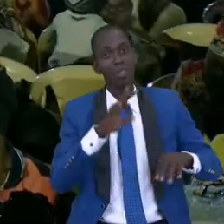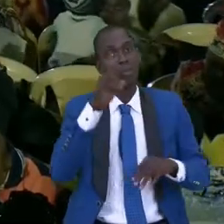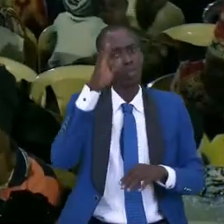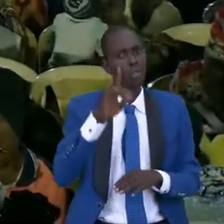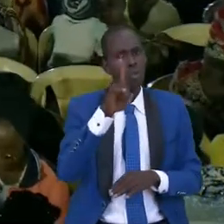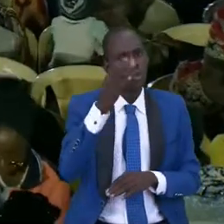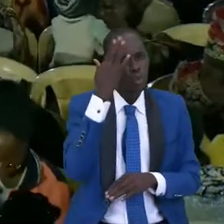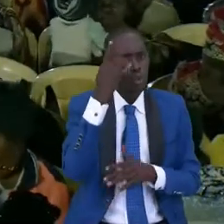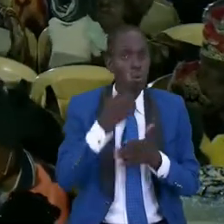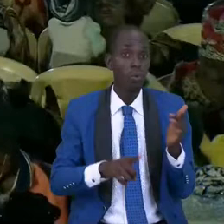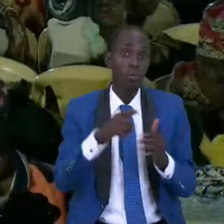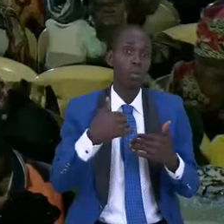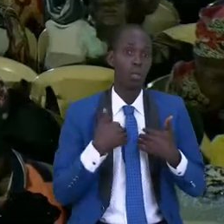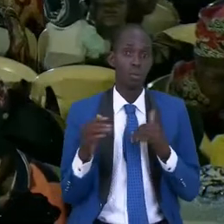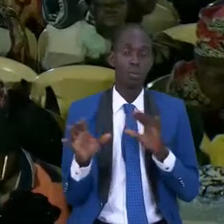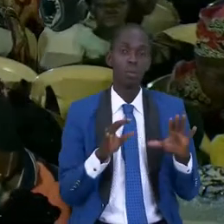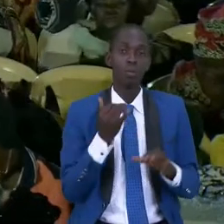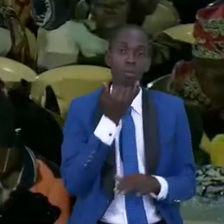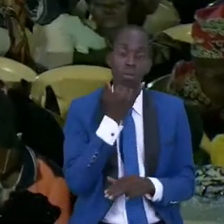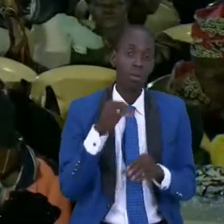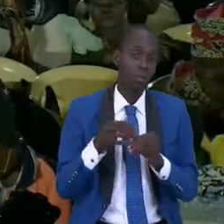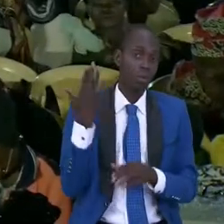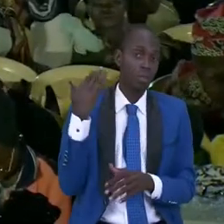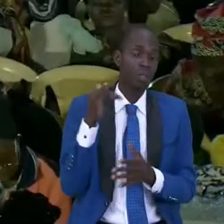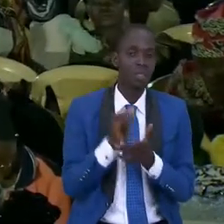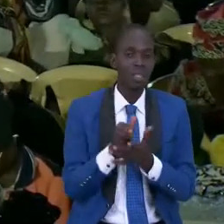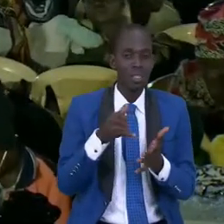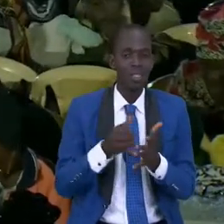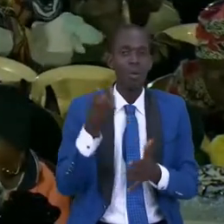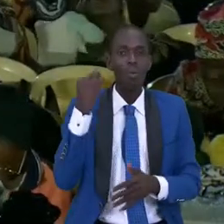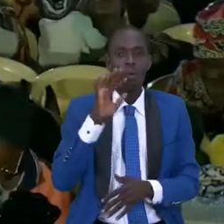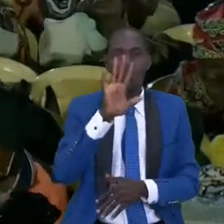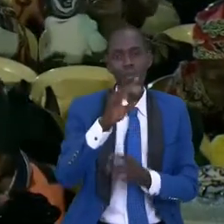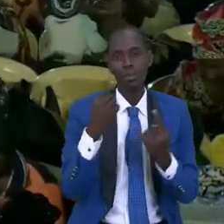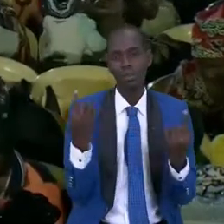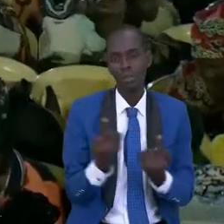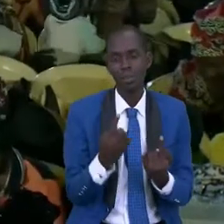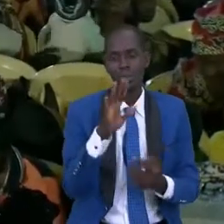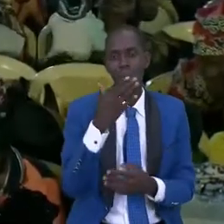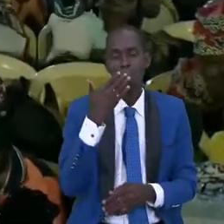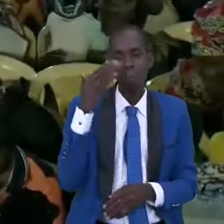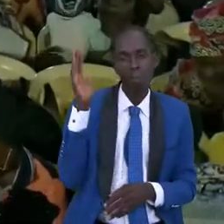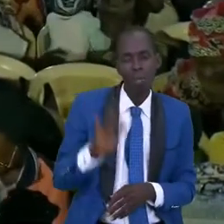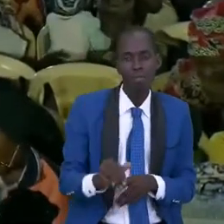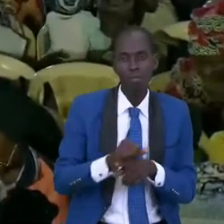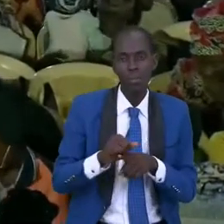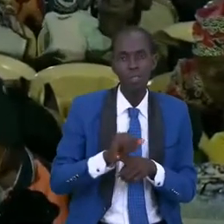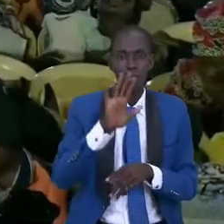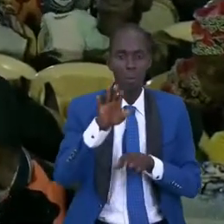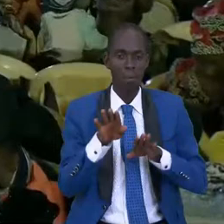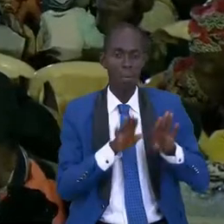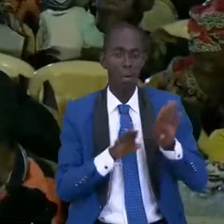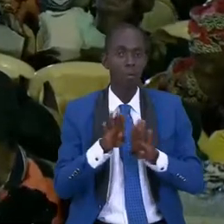done, that it was your sin, your evil, your behavior